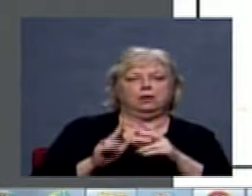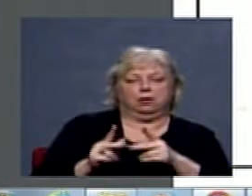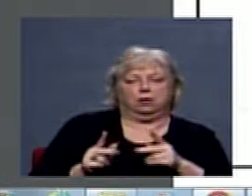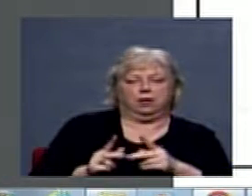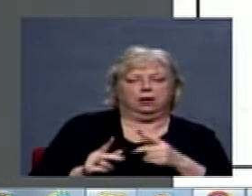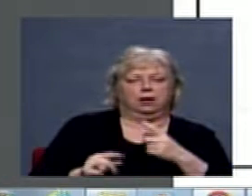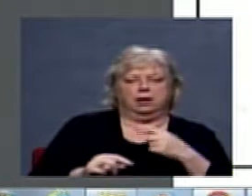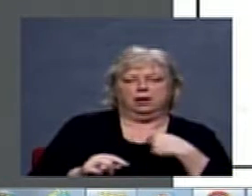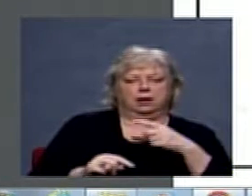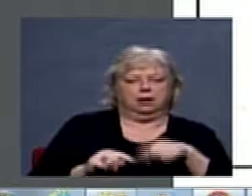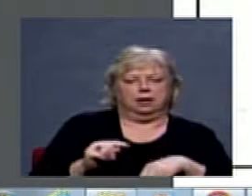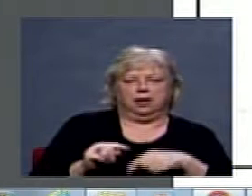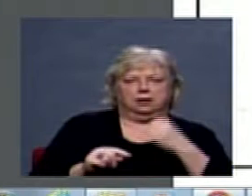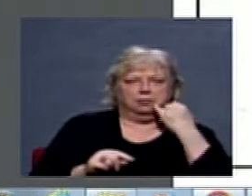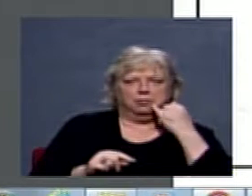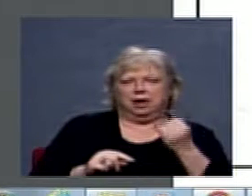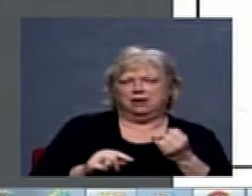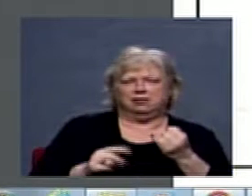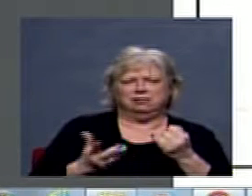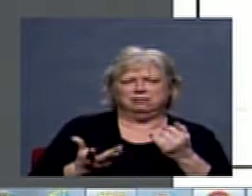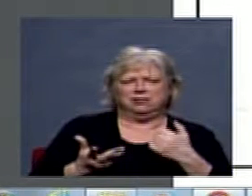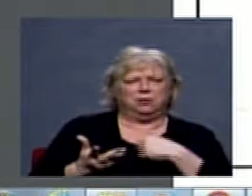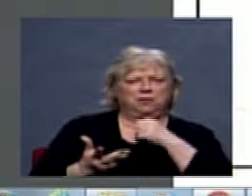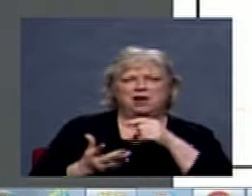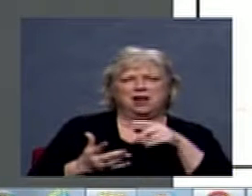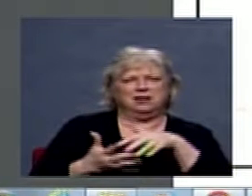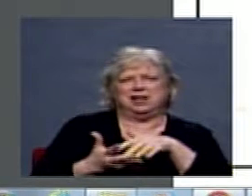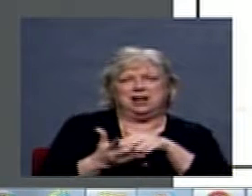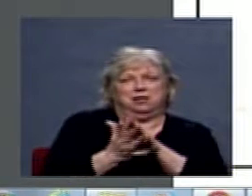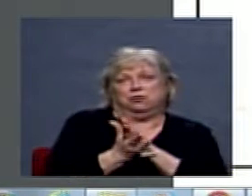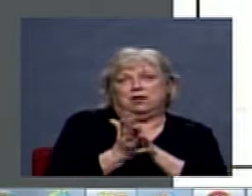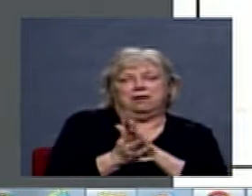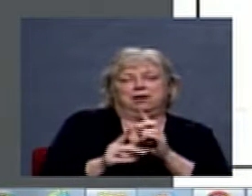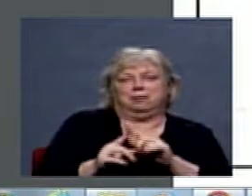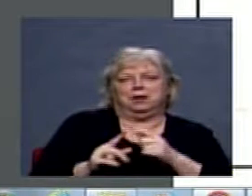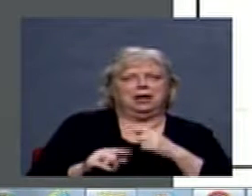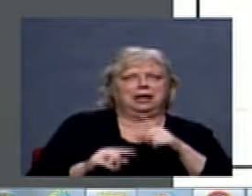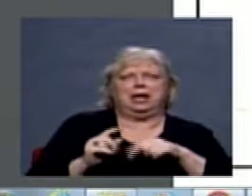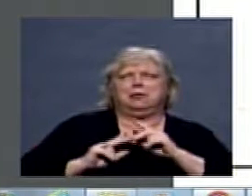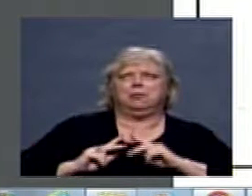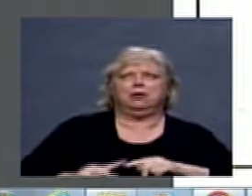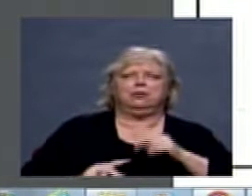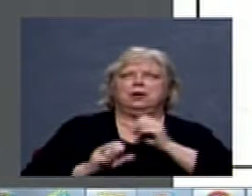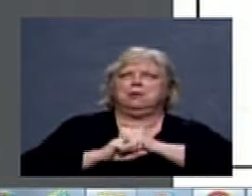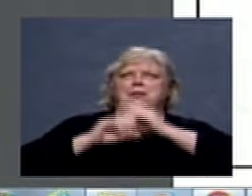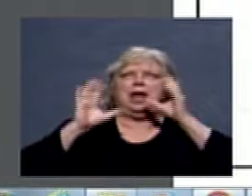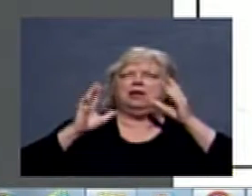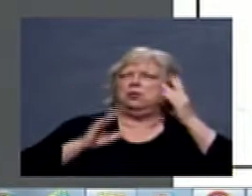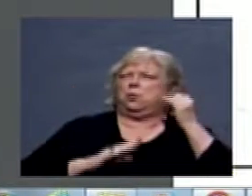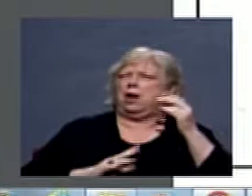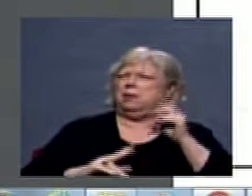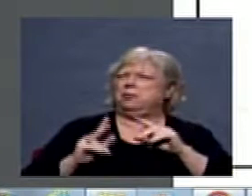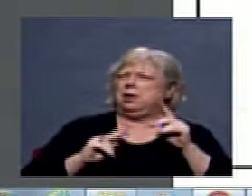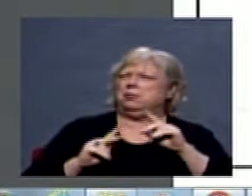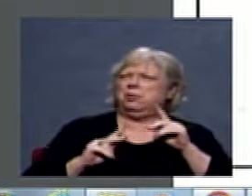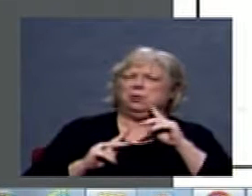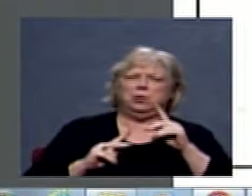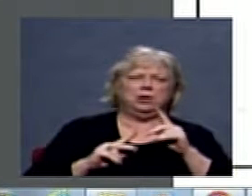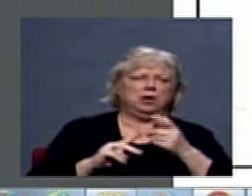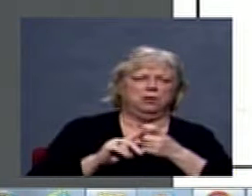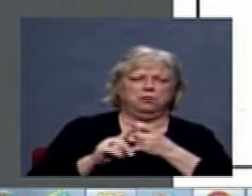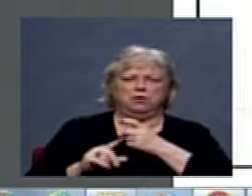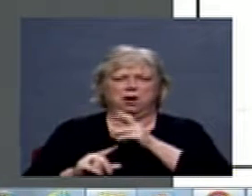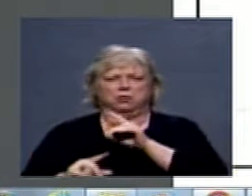can't imagine, we haven't had a traffic study, but I can't personally imagine why people would detour from